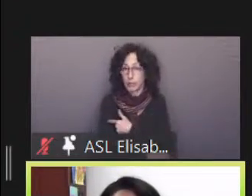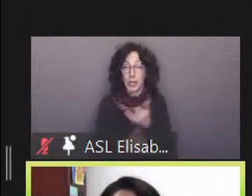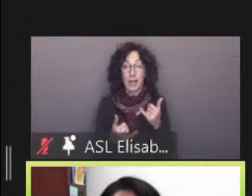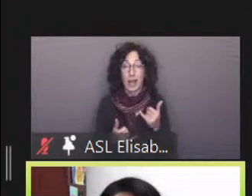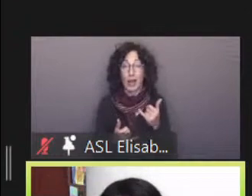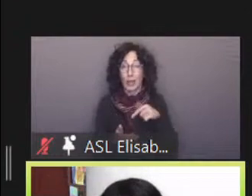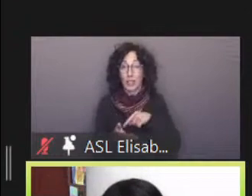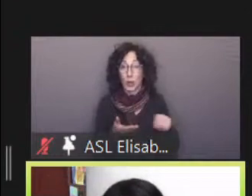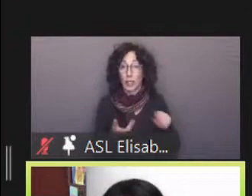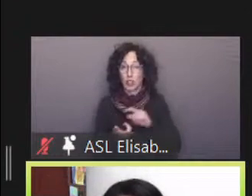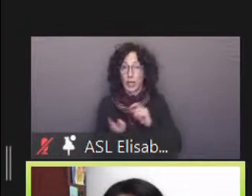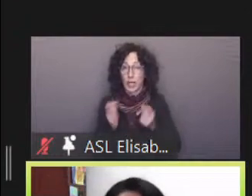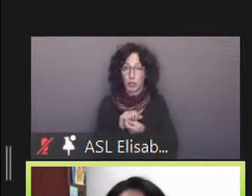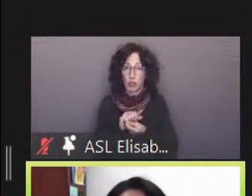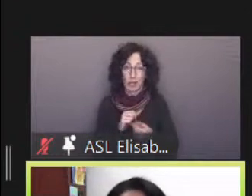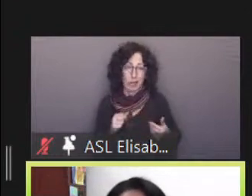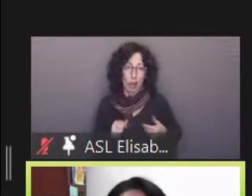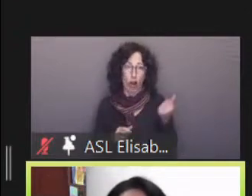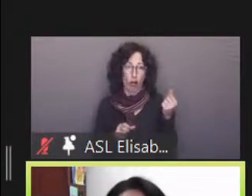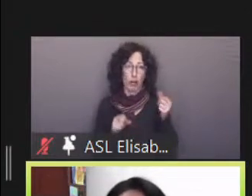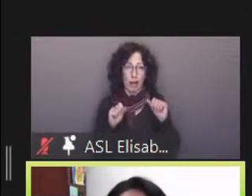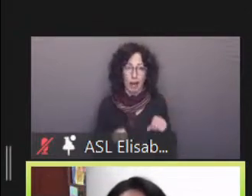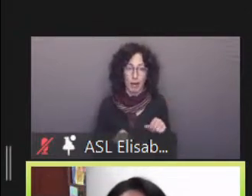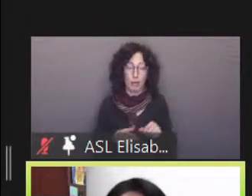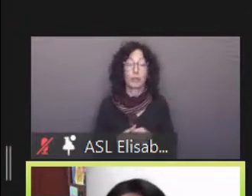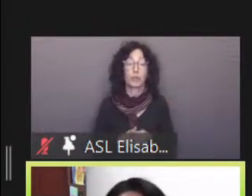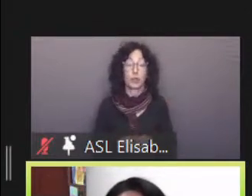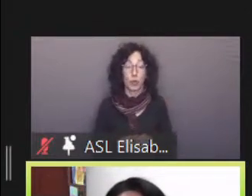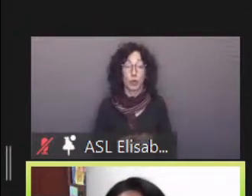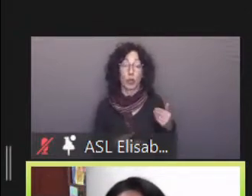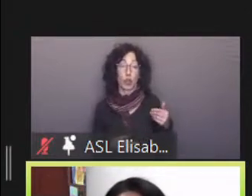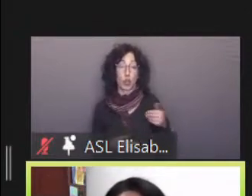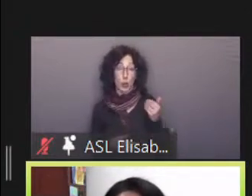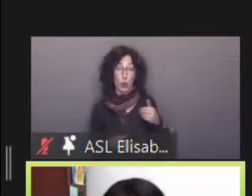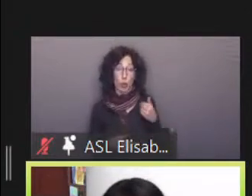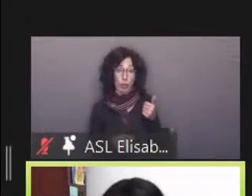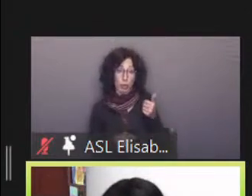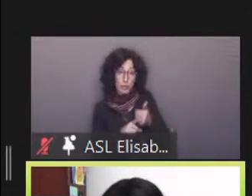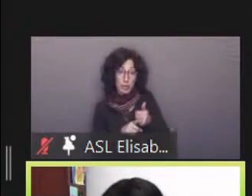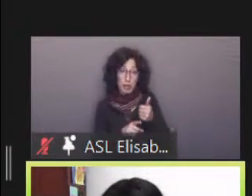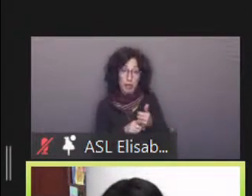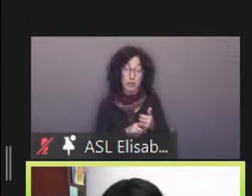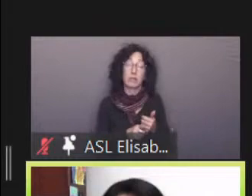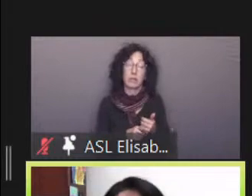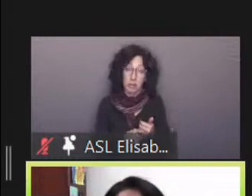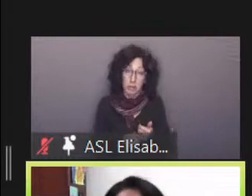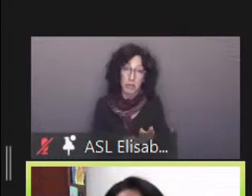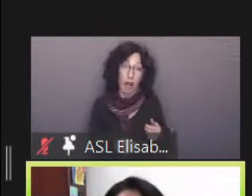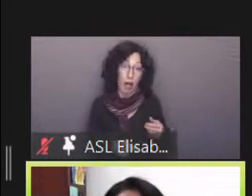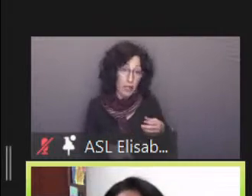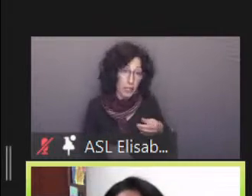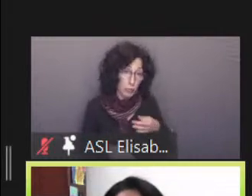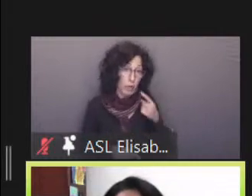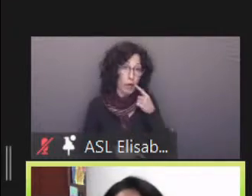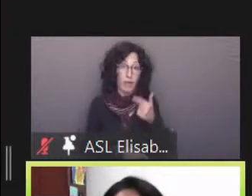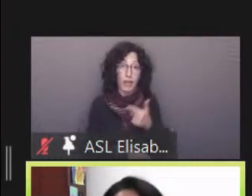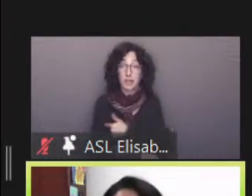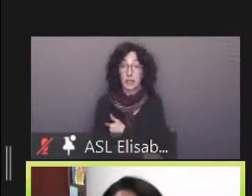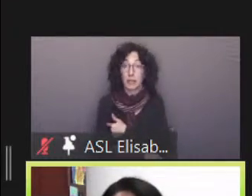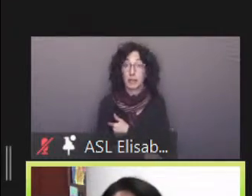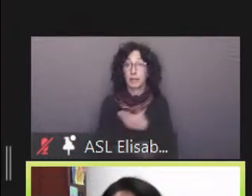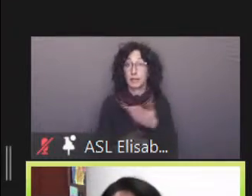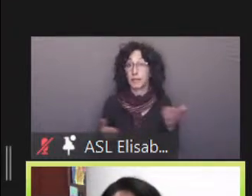this week. When we look at the youth who have been eligible for vaccine, what we see is